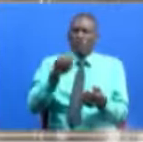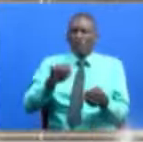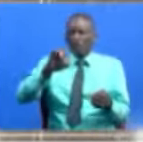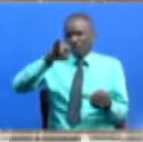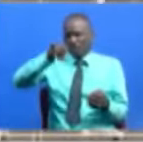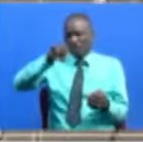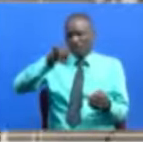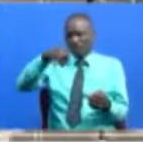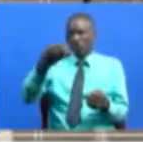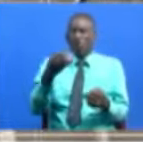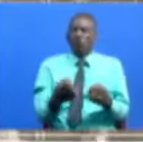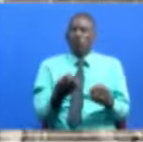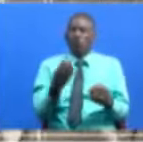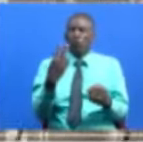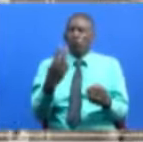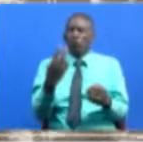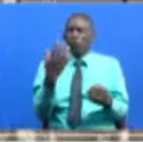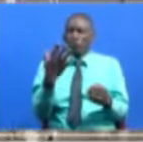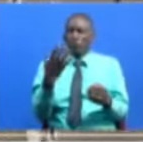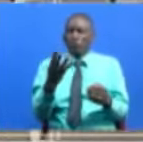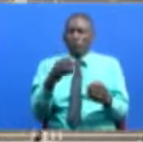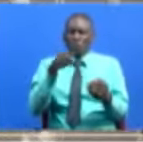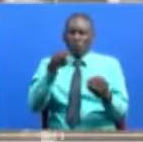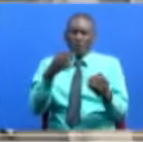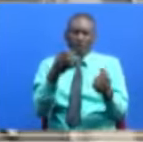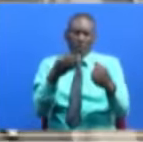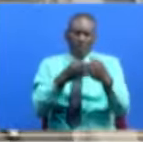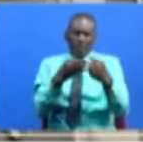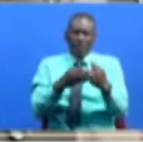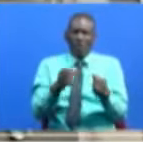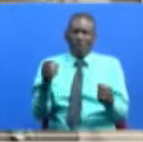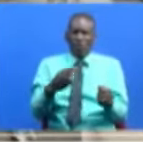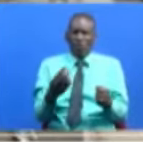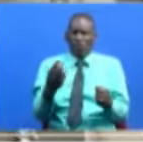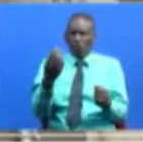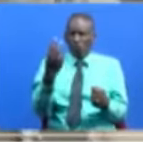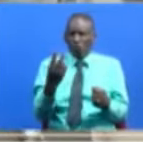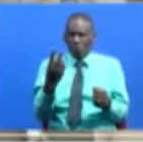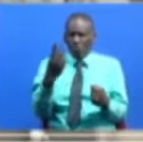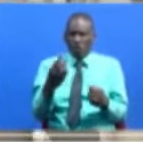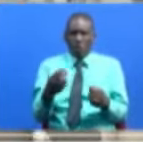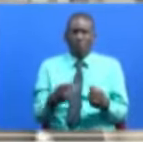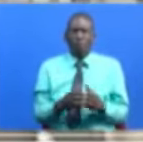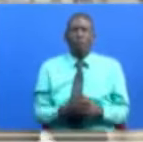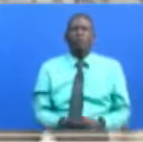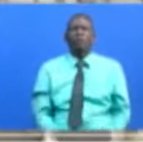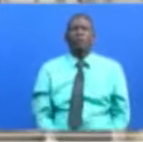260.88 million units in February, easing pressure on consumer bills.